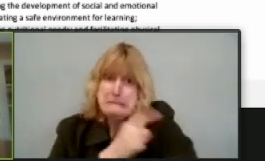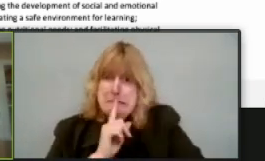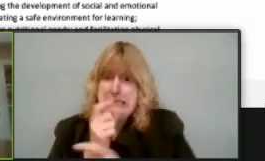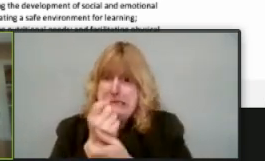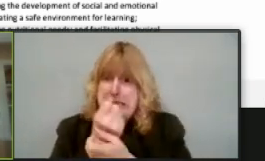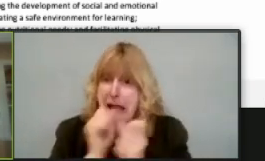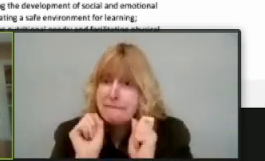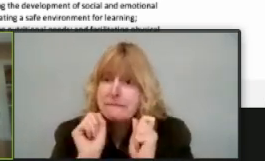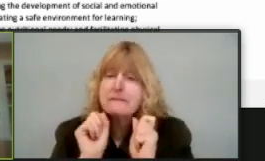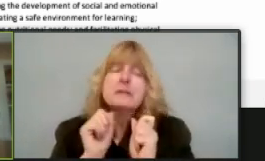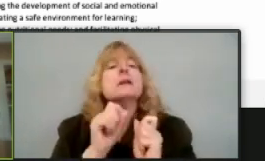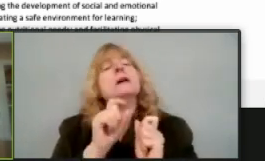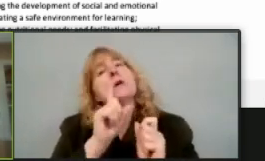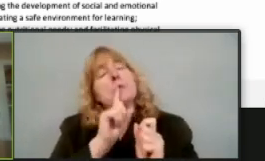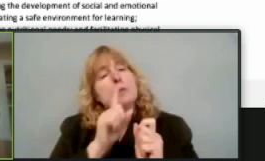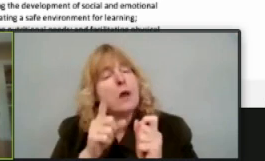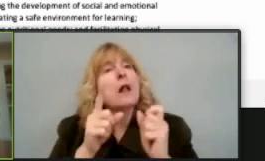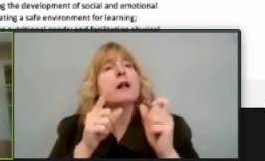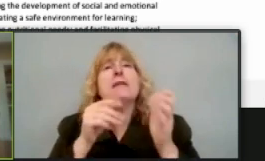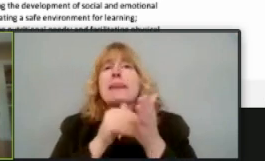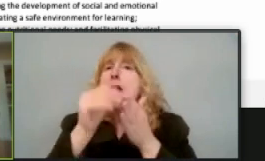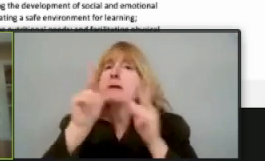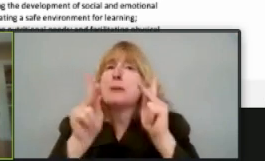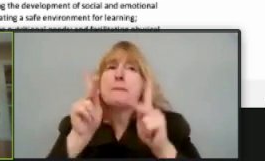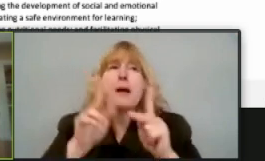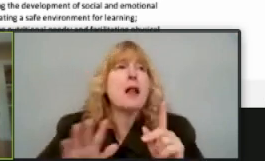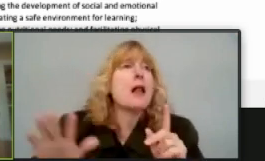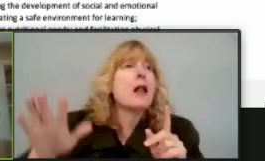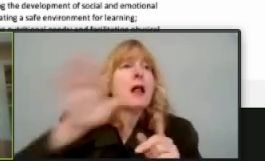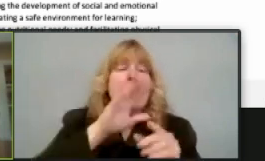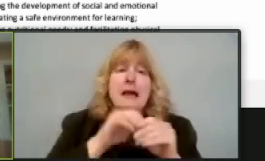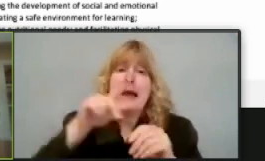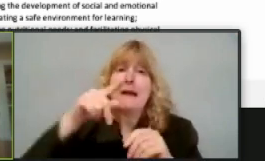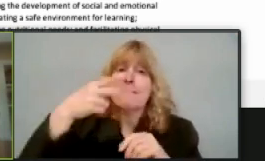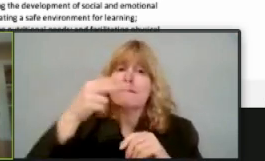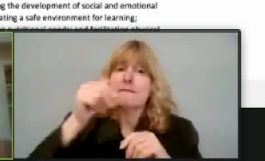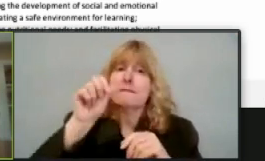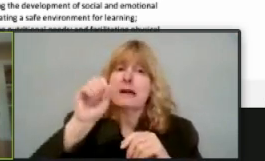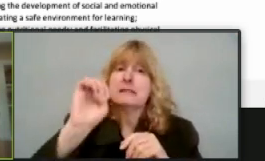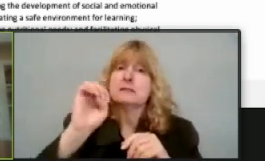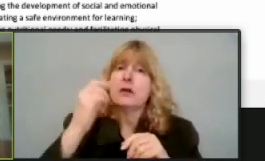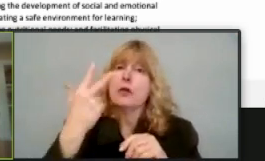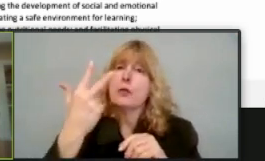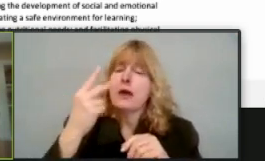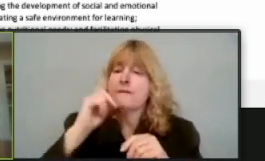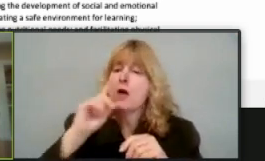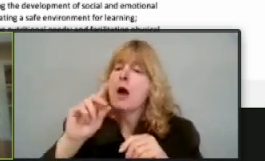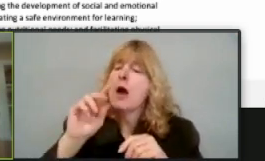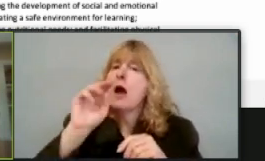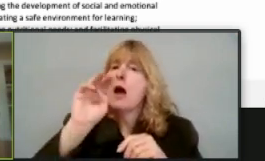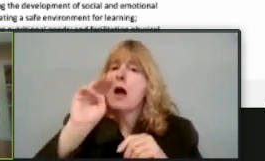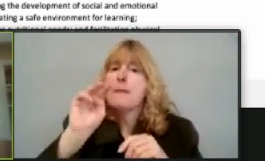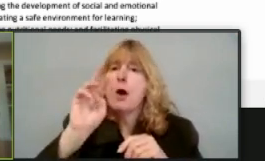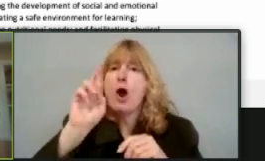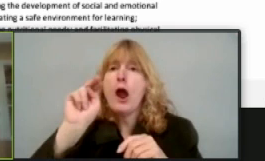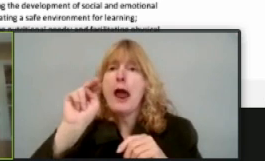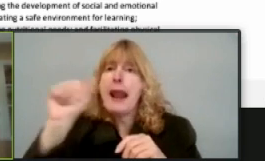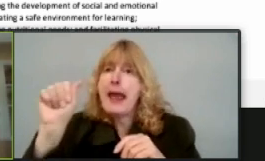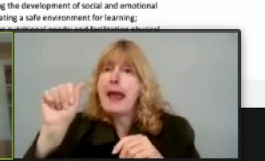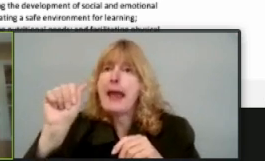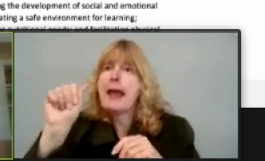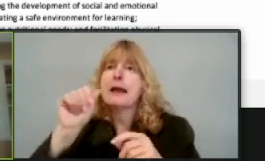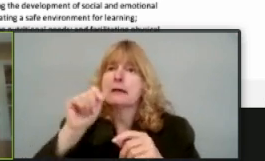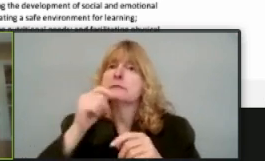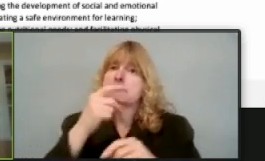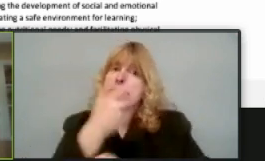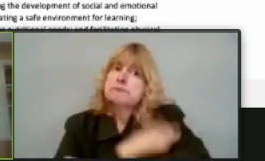among the tens of thousands of people enrolled in the phase 3 trials of the mRNA vaccine clinical trials, those are our Pfizer and